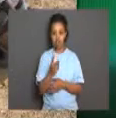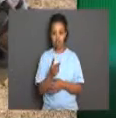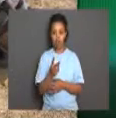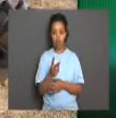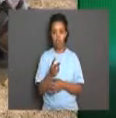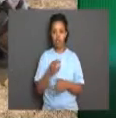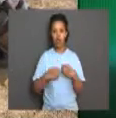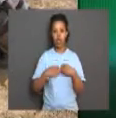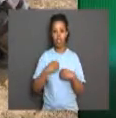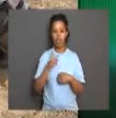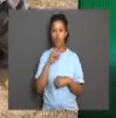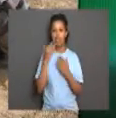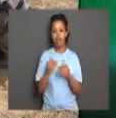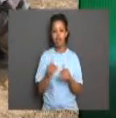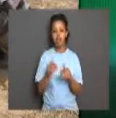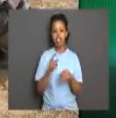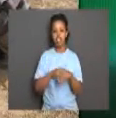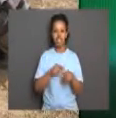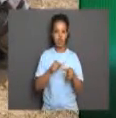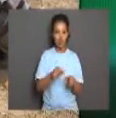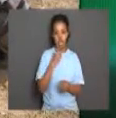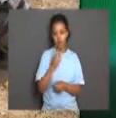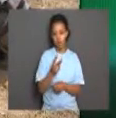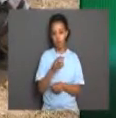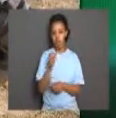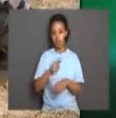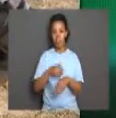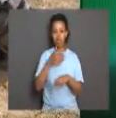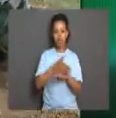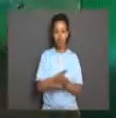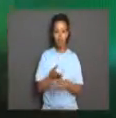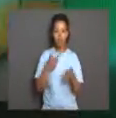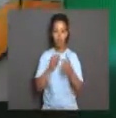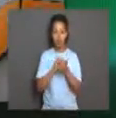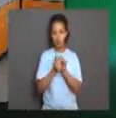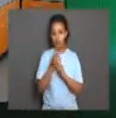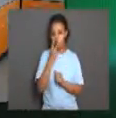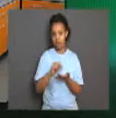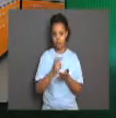old organisms are and how they have changed over time.